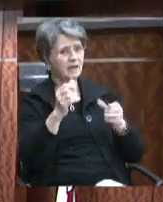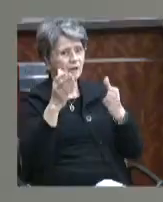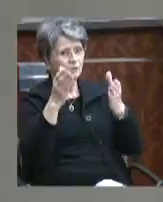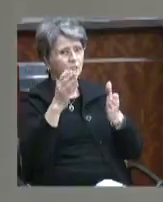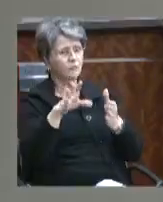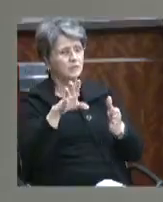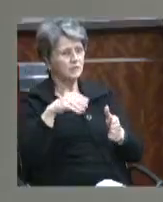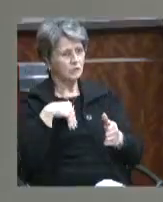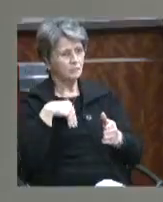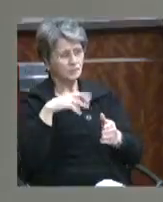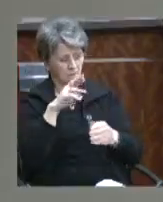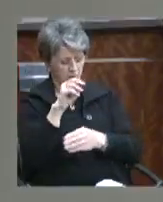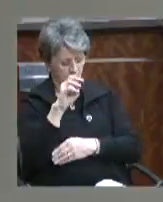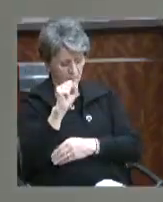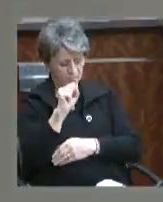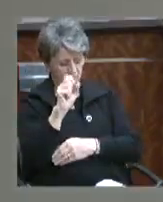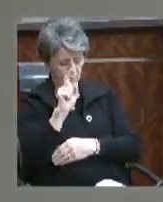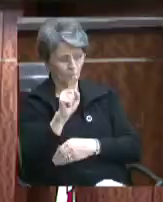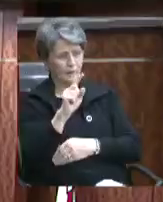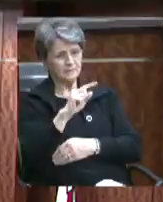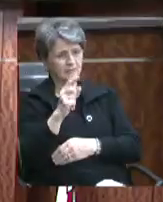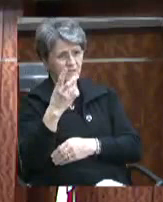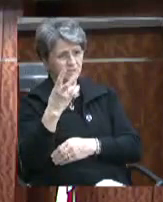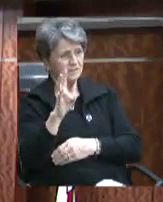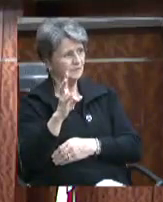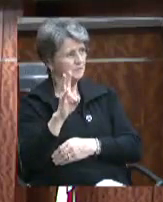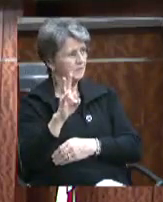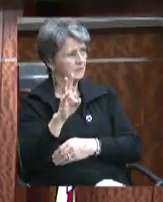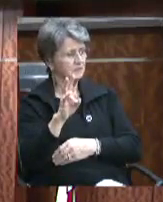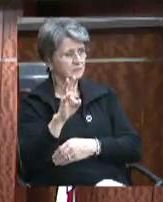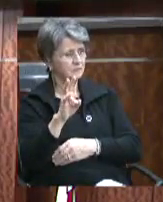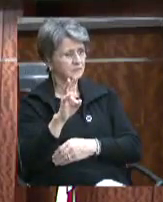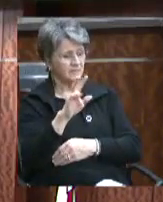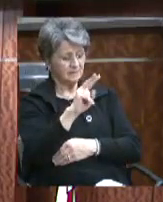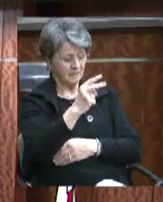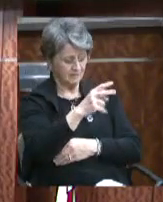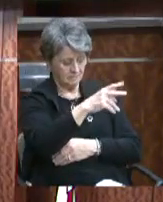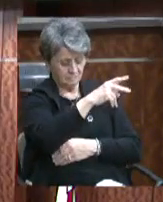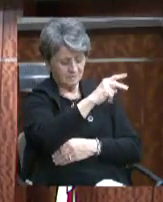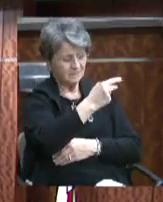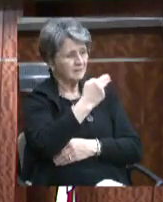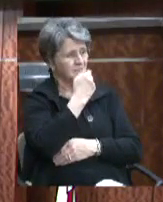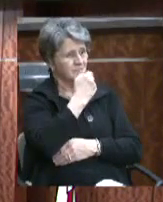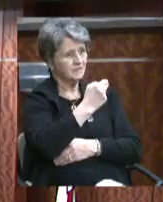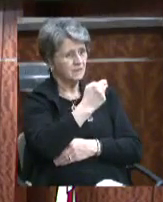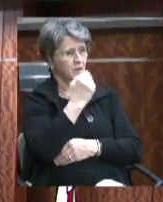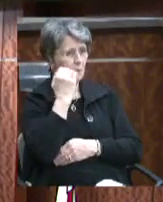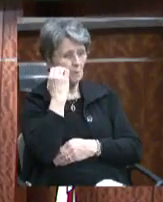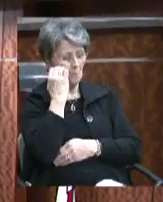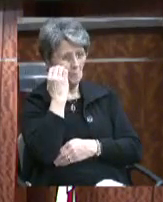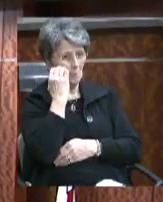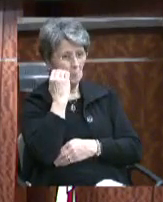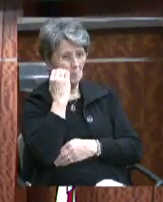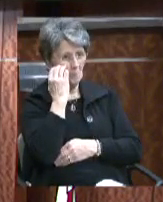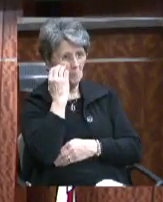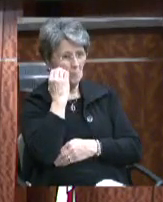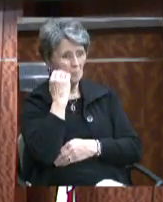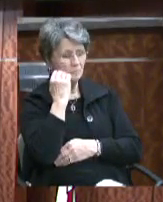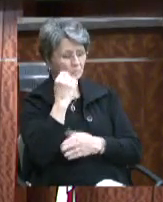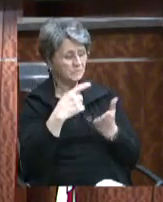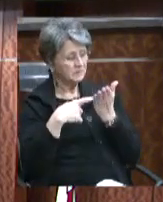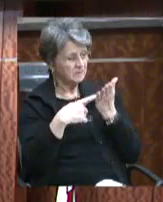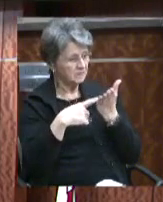Resolution 1-17. I have a motion. Do I have a second? Second. Thank you, Ms. Crary. Any